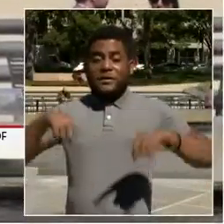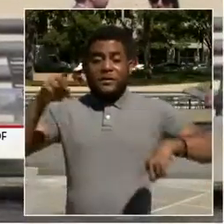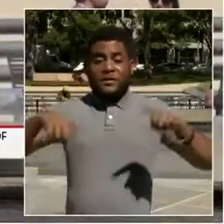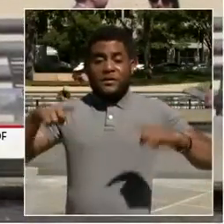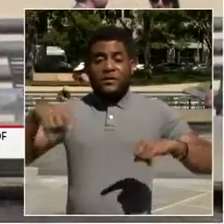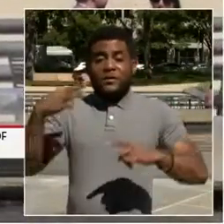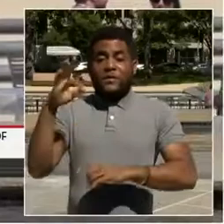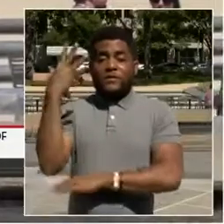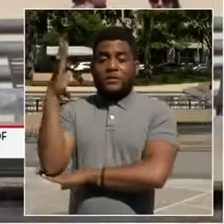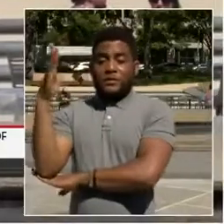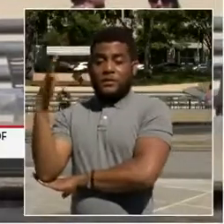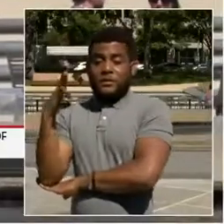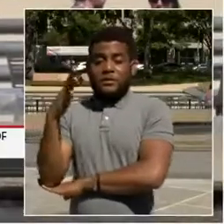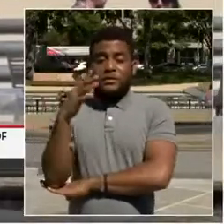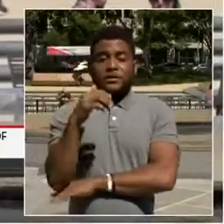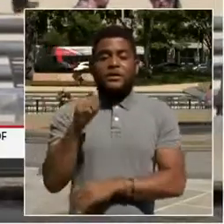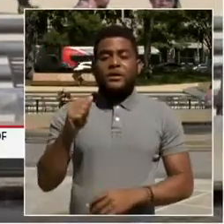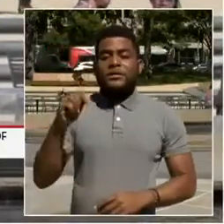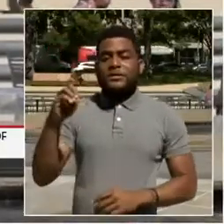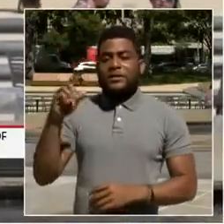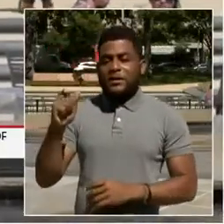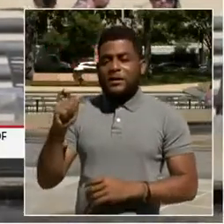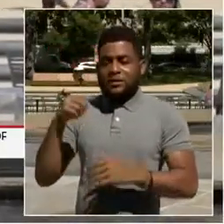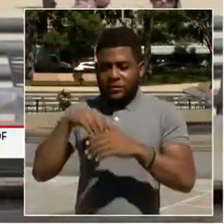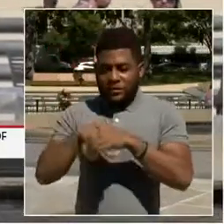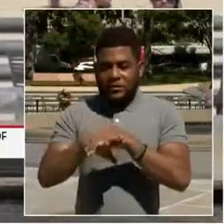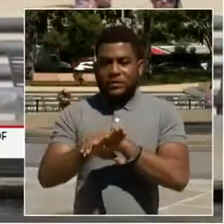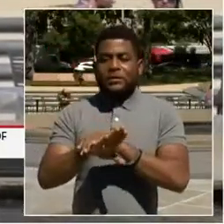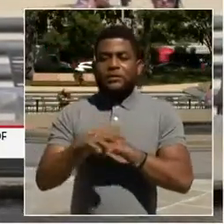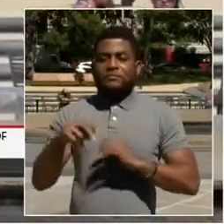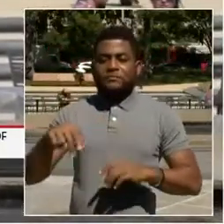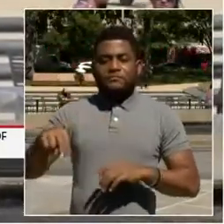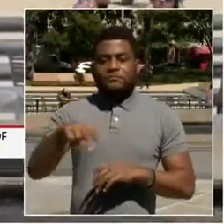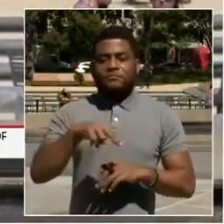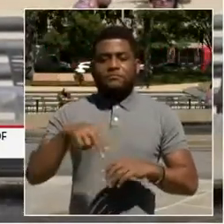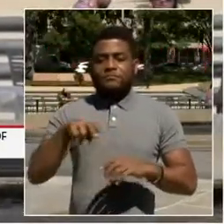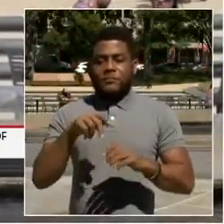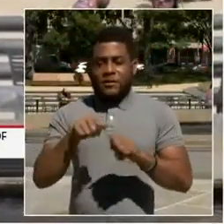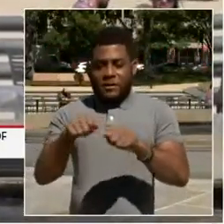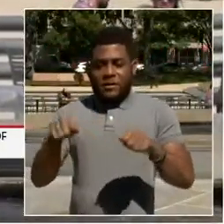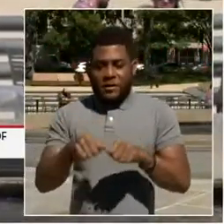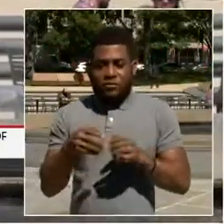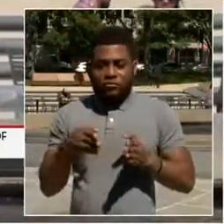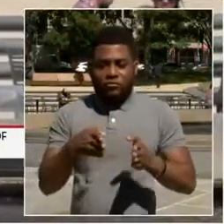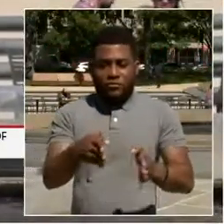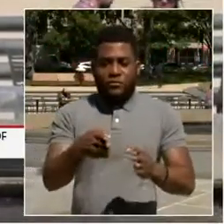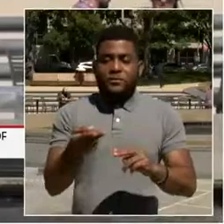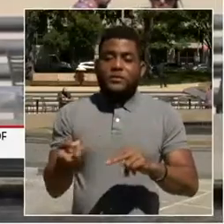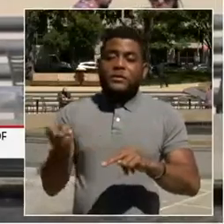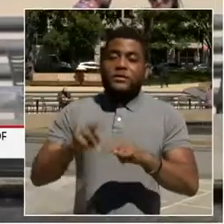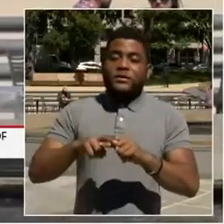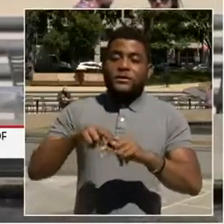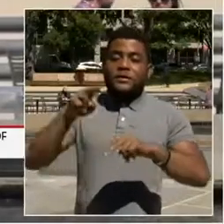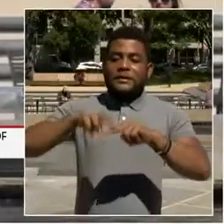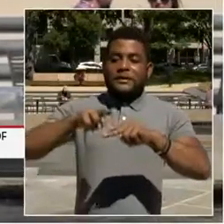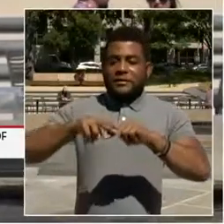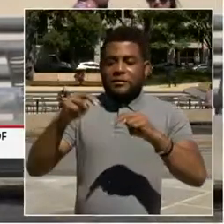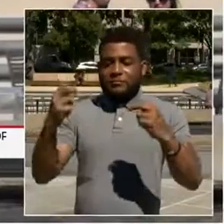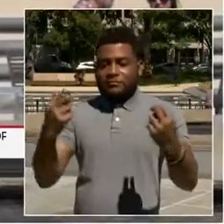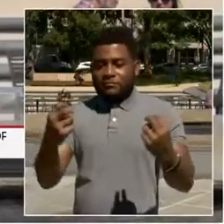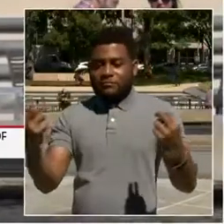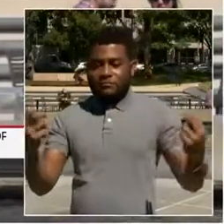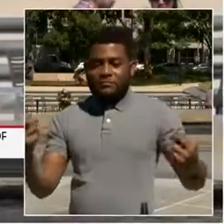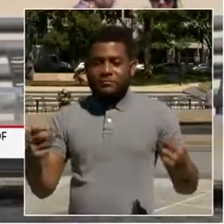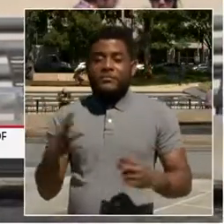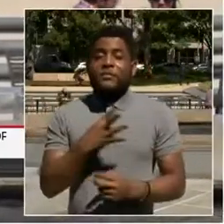ADA accessible sidewalks, increased seating, and a children's garden to top